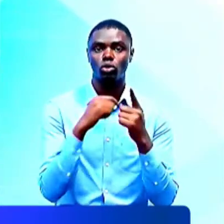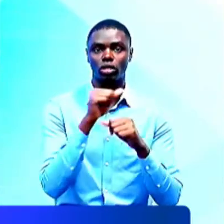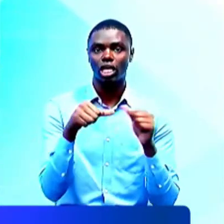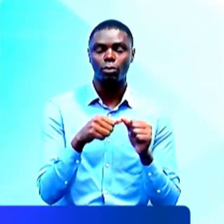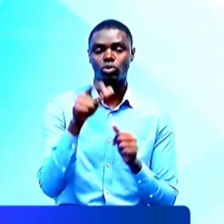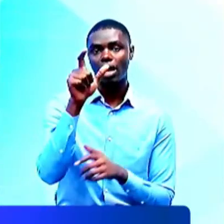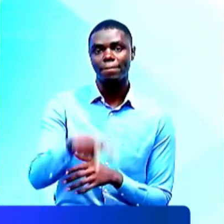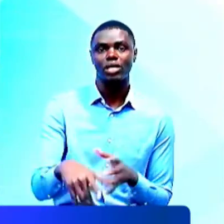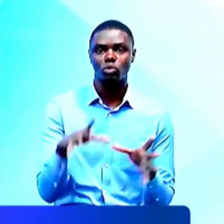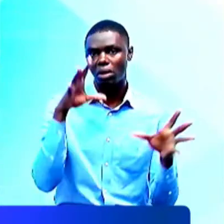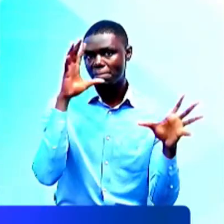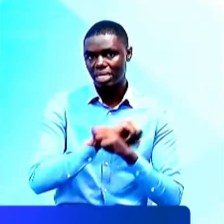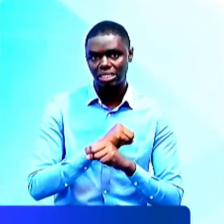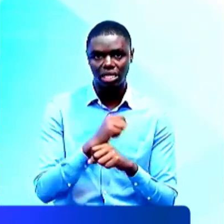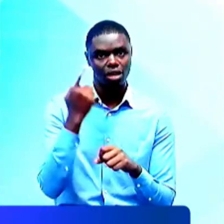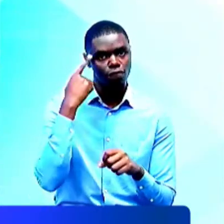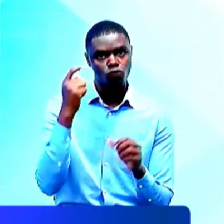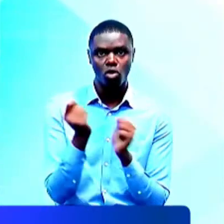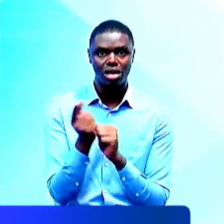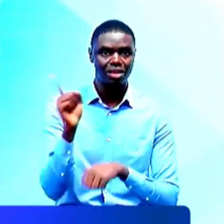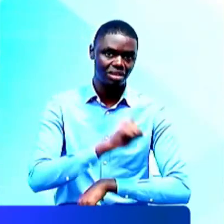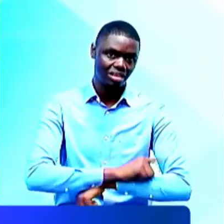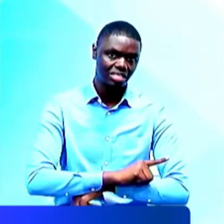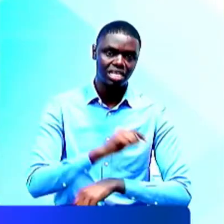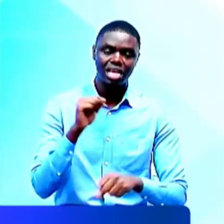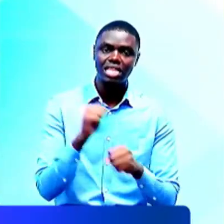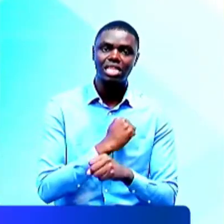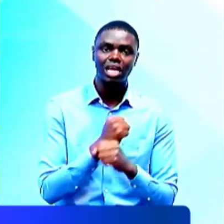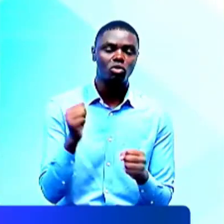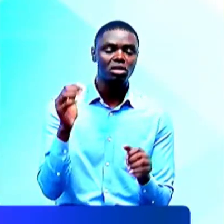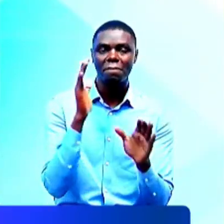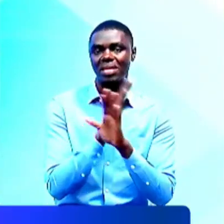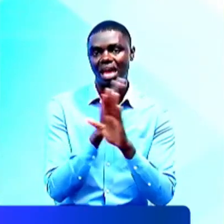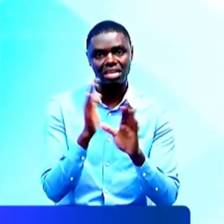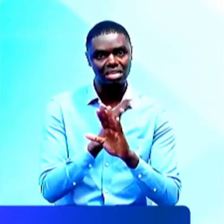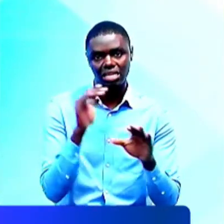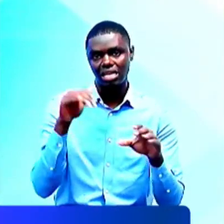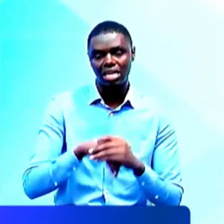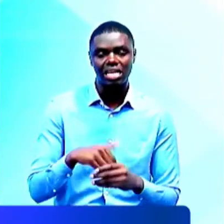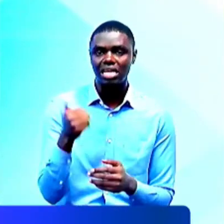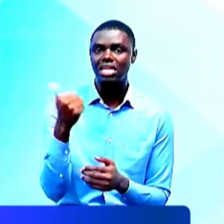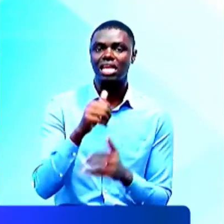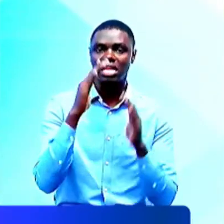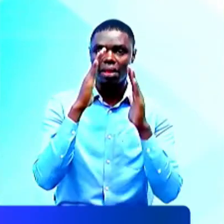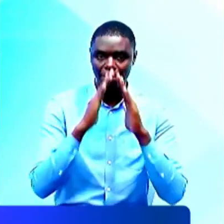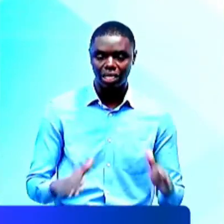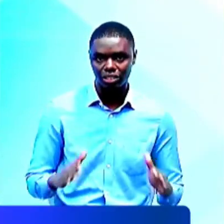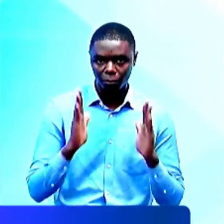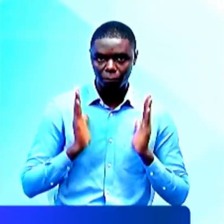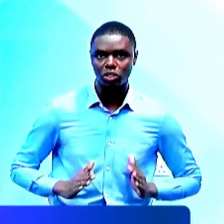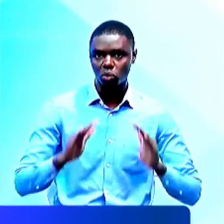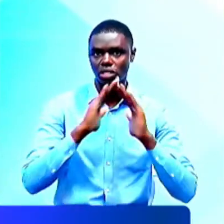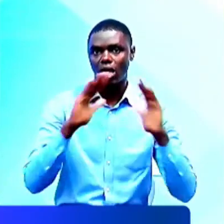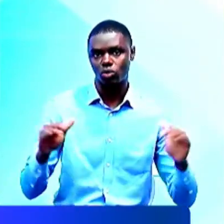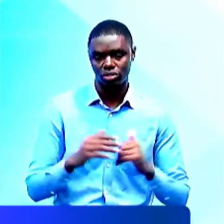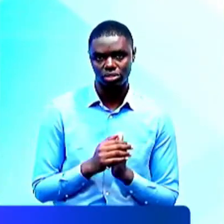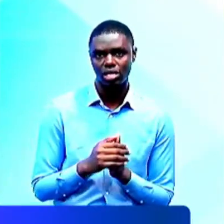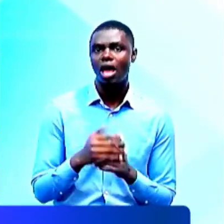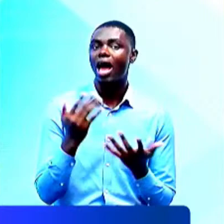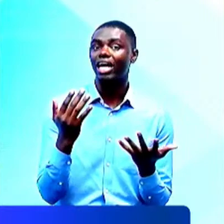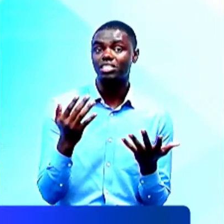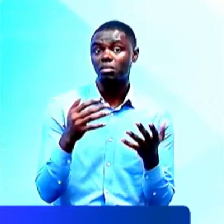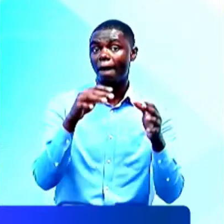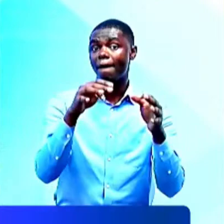somebody who has been missing for 11 days, they cannot be hiding in anybody's house. And as per the